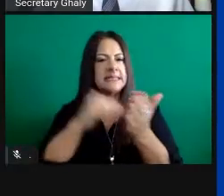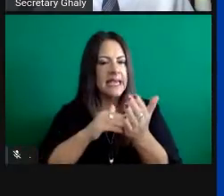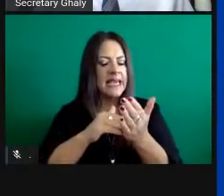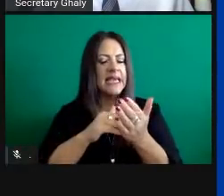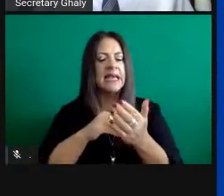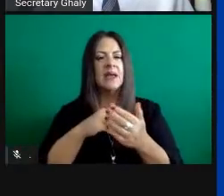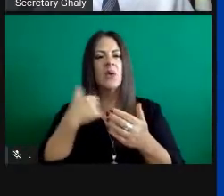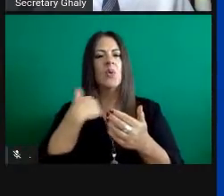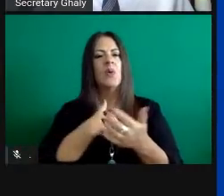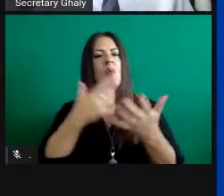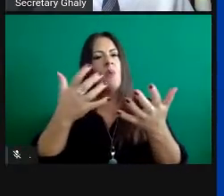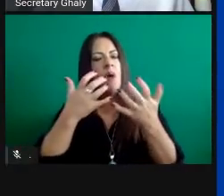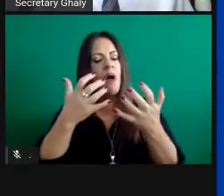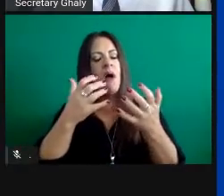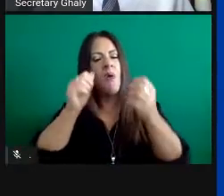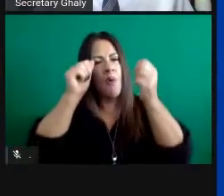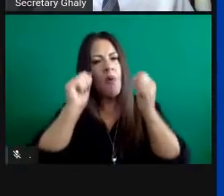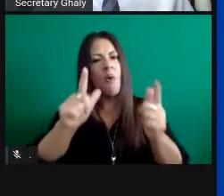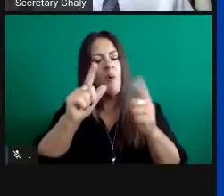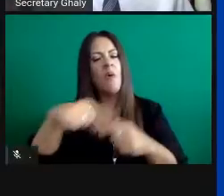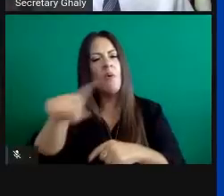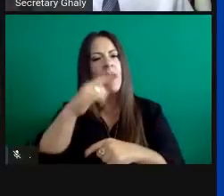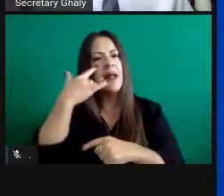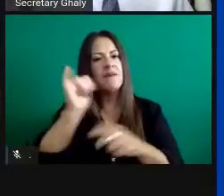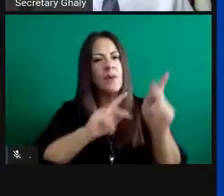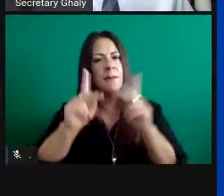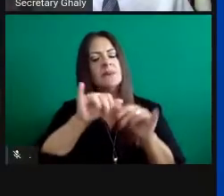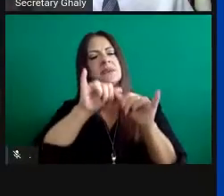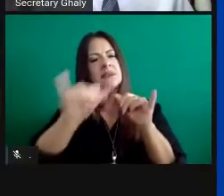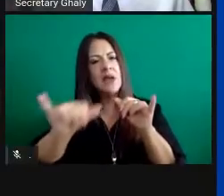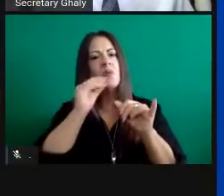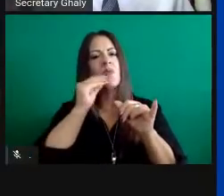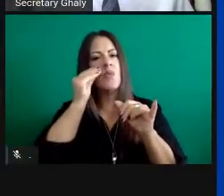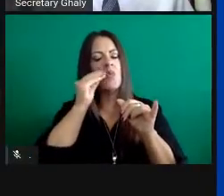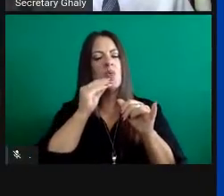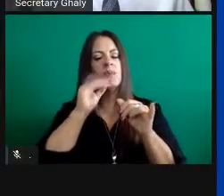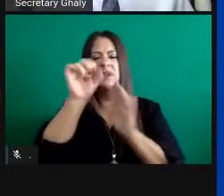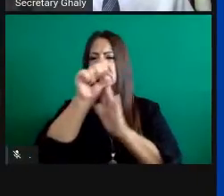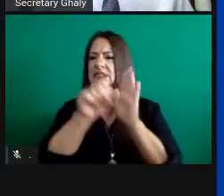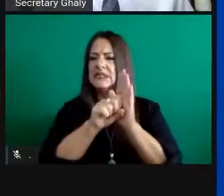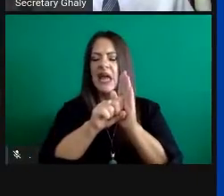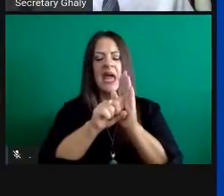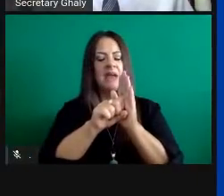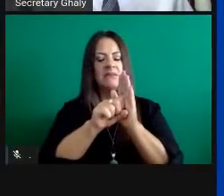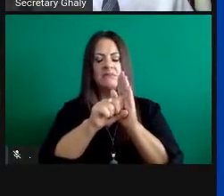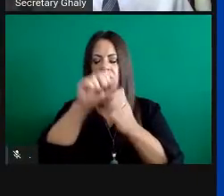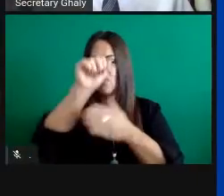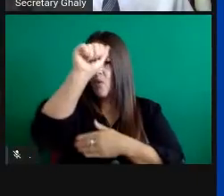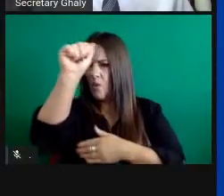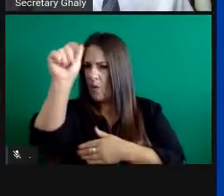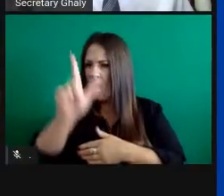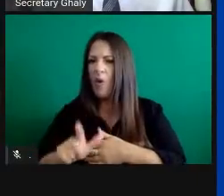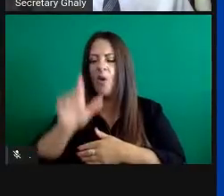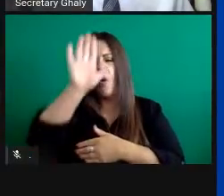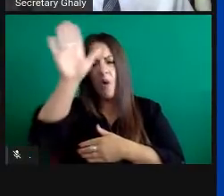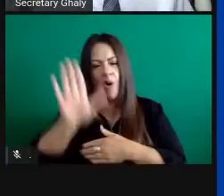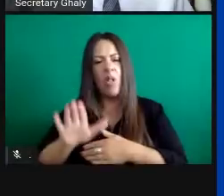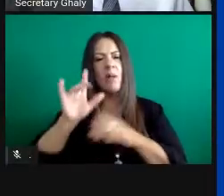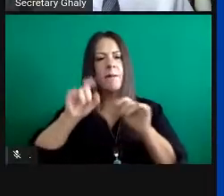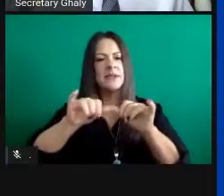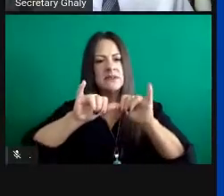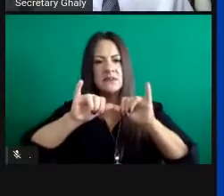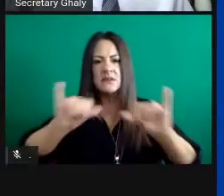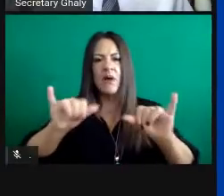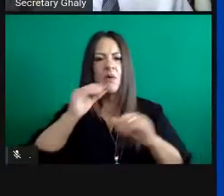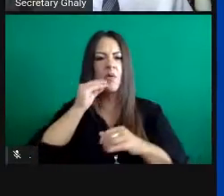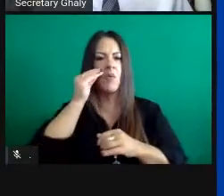overall, we want Californians to stay home, and that's statewide. We know that the regional stay-at-home order restricts